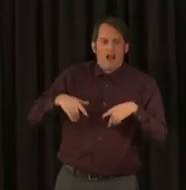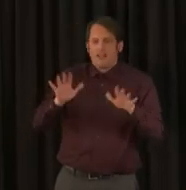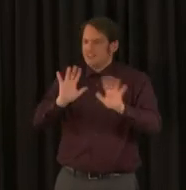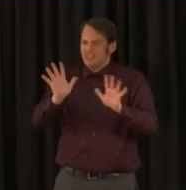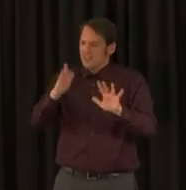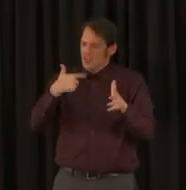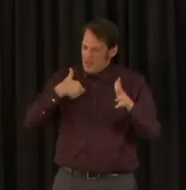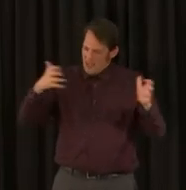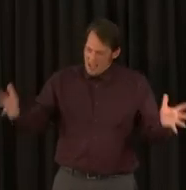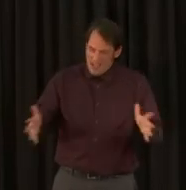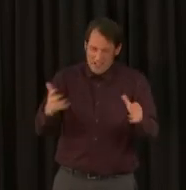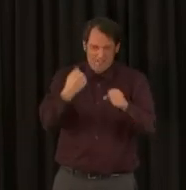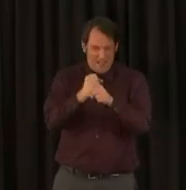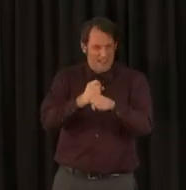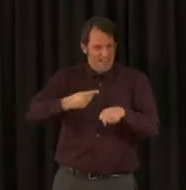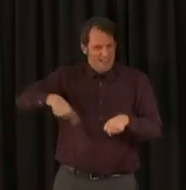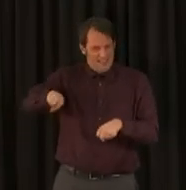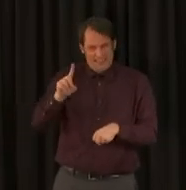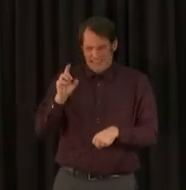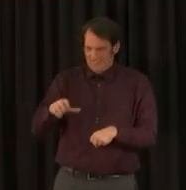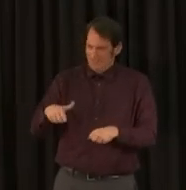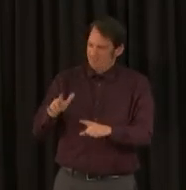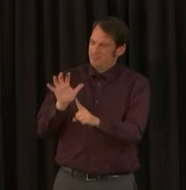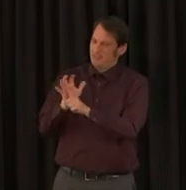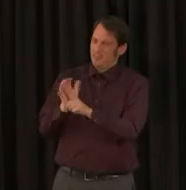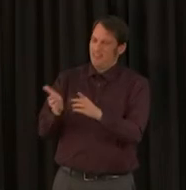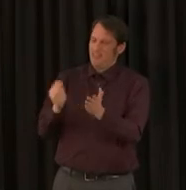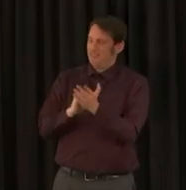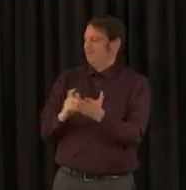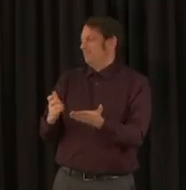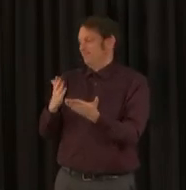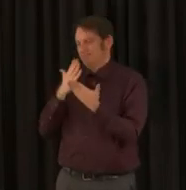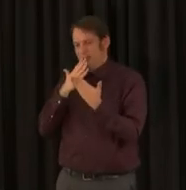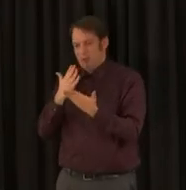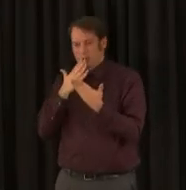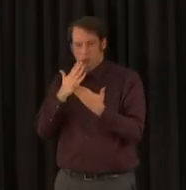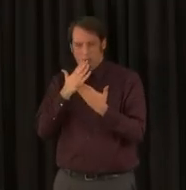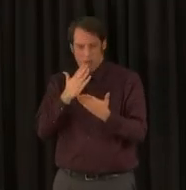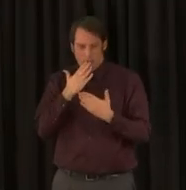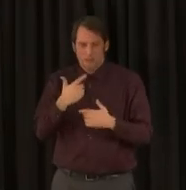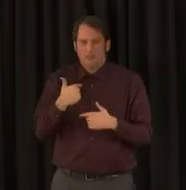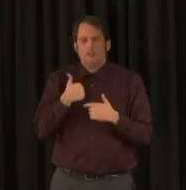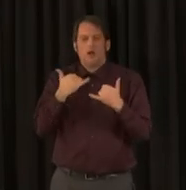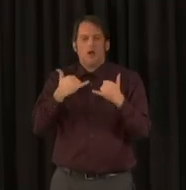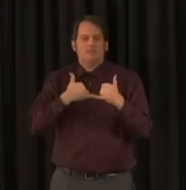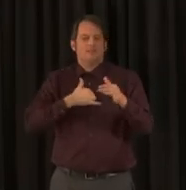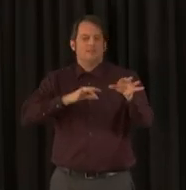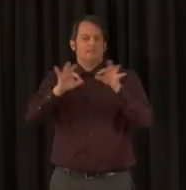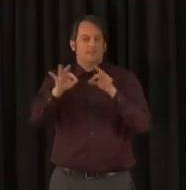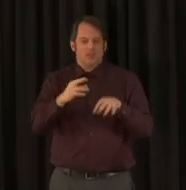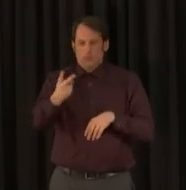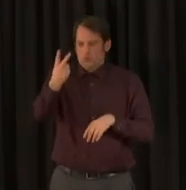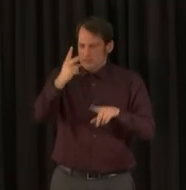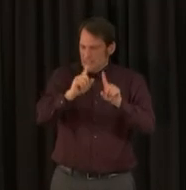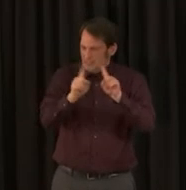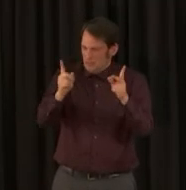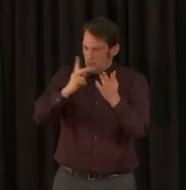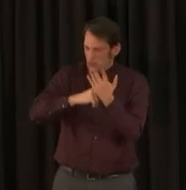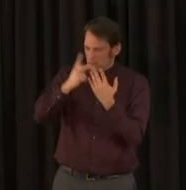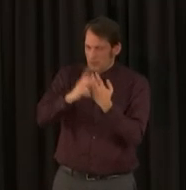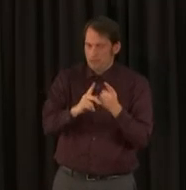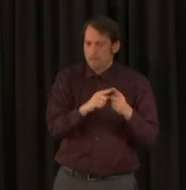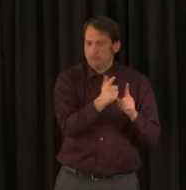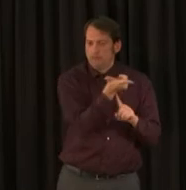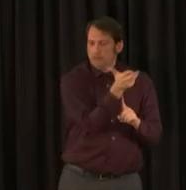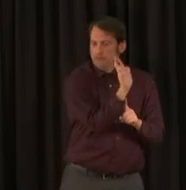your part to make that happen. Well, thank you, Neil, for that. And just to walk through the two programs you talked about, the grant program is